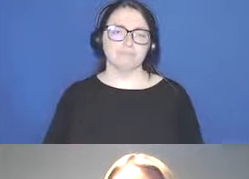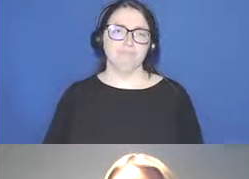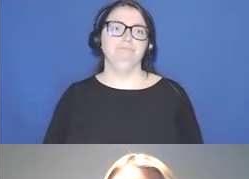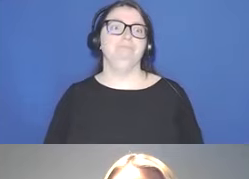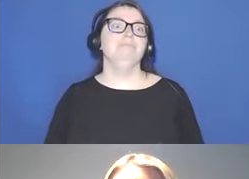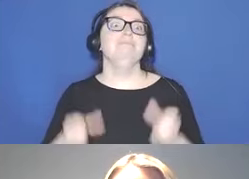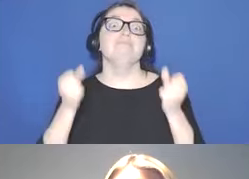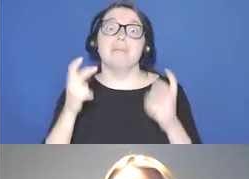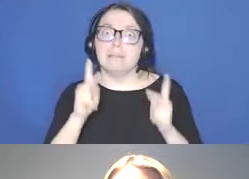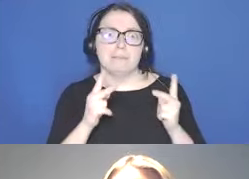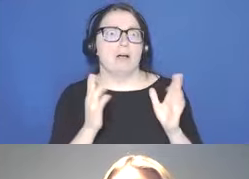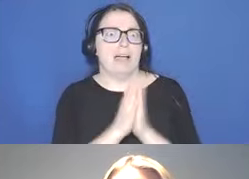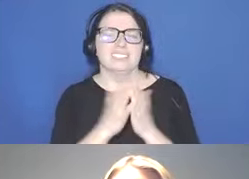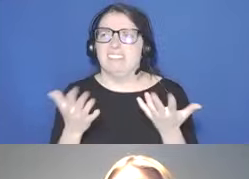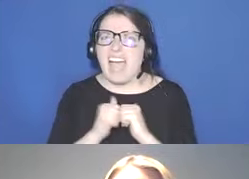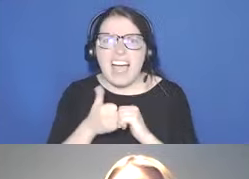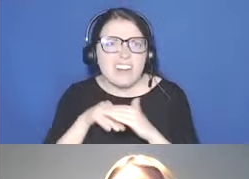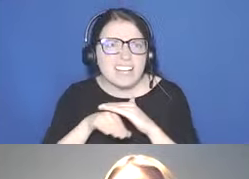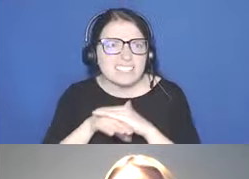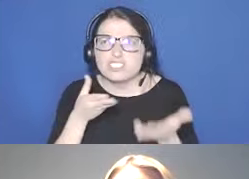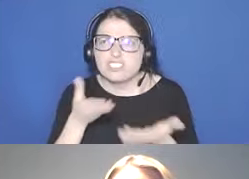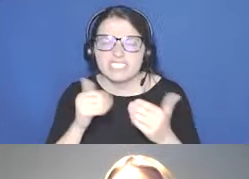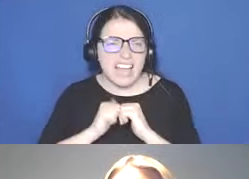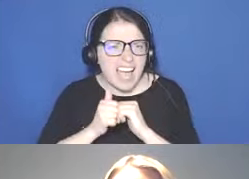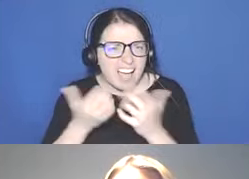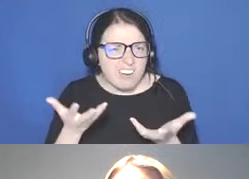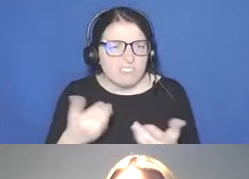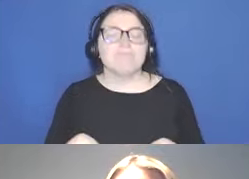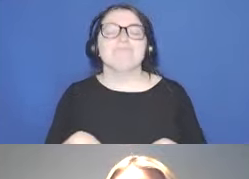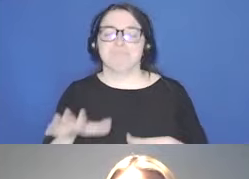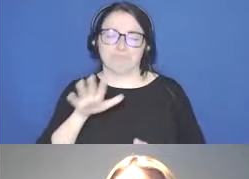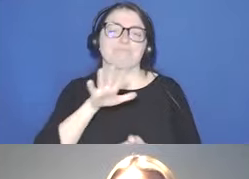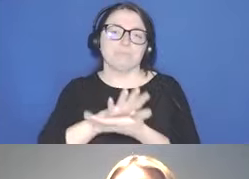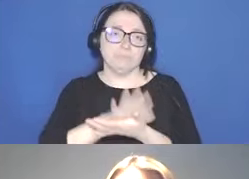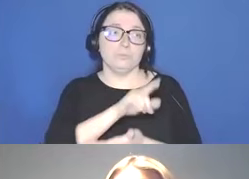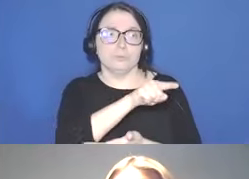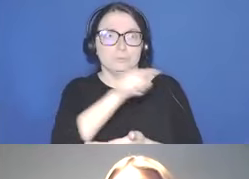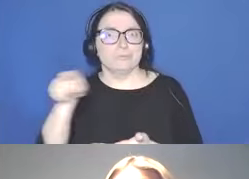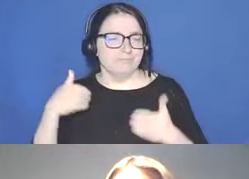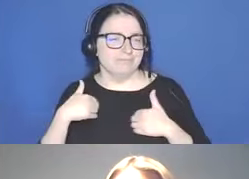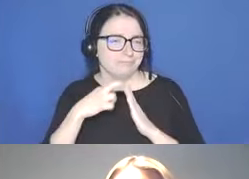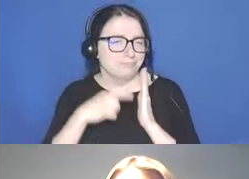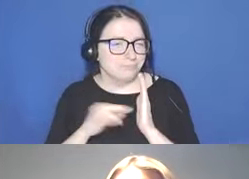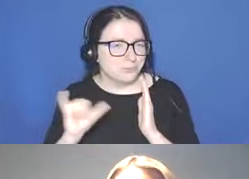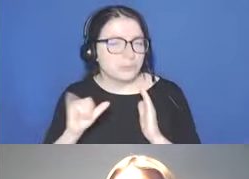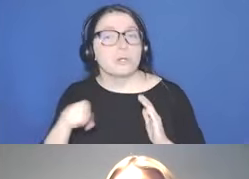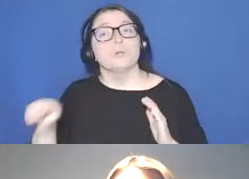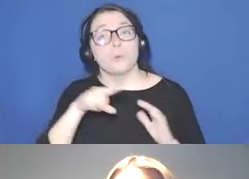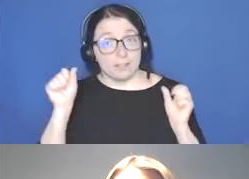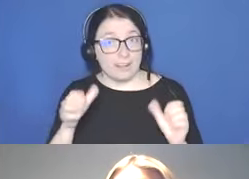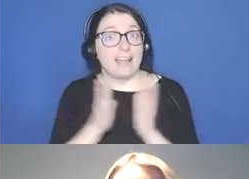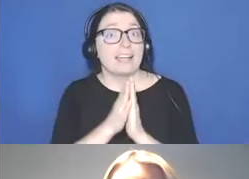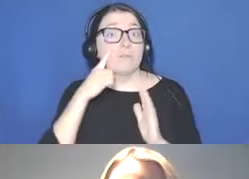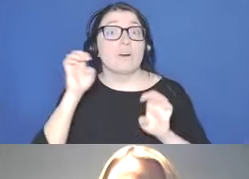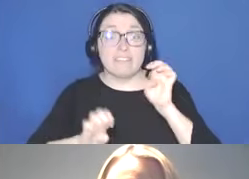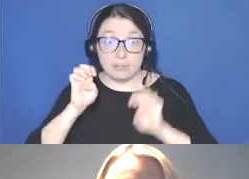these services? We have to keep in mind that schools have regulations as well. So you can ask for the evaluations. You